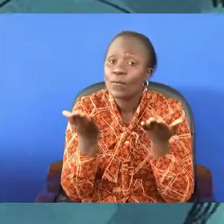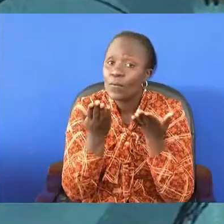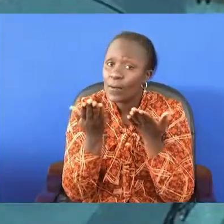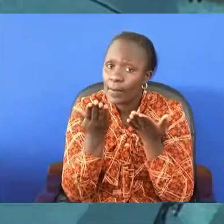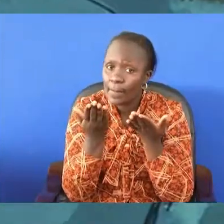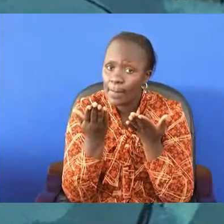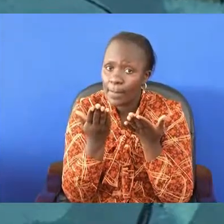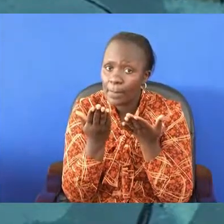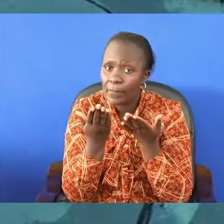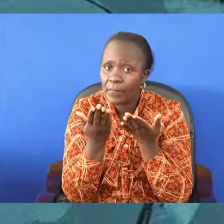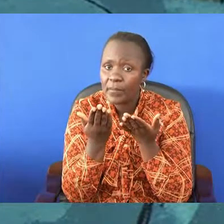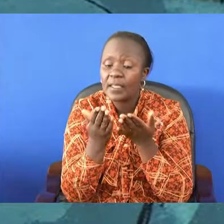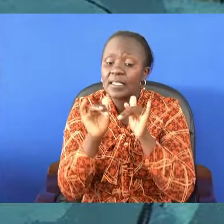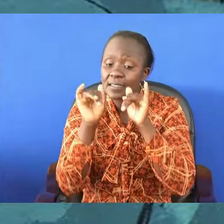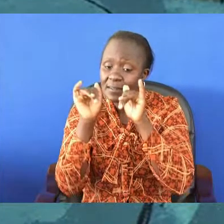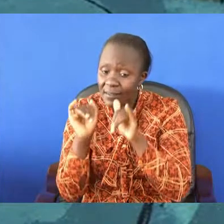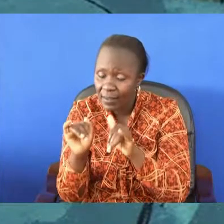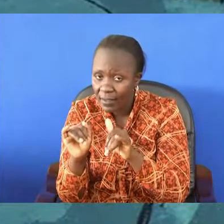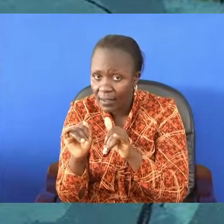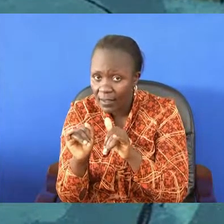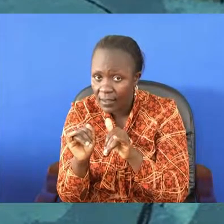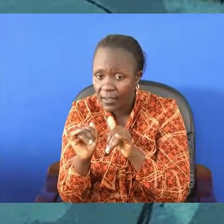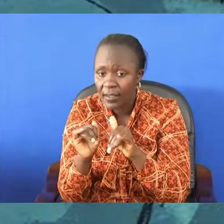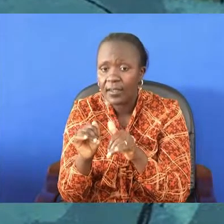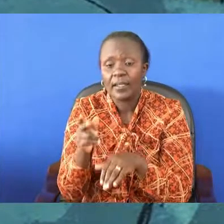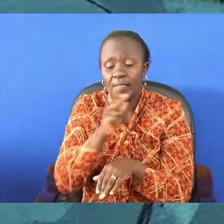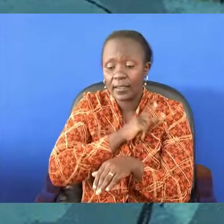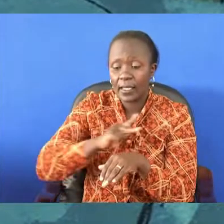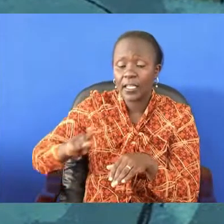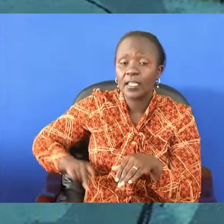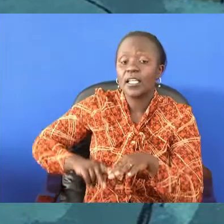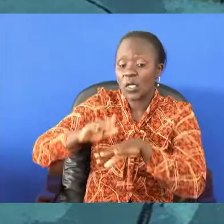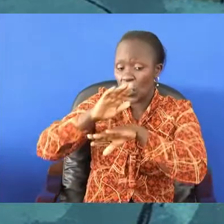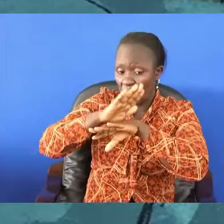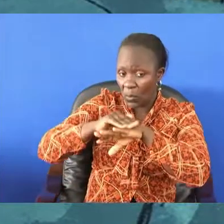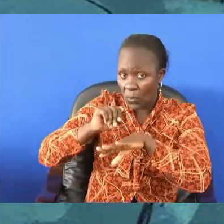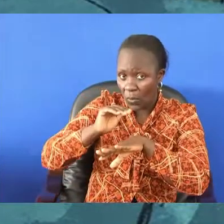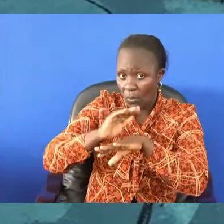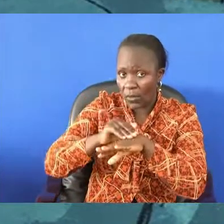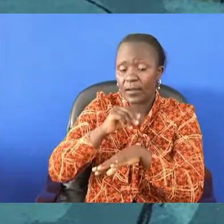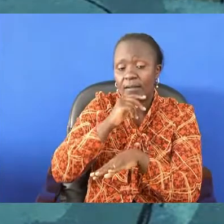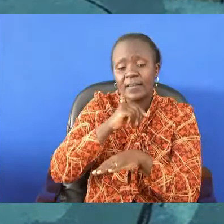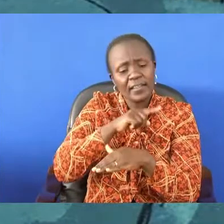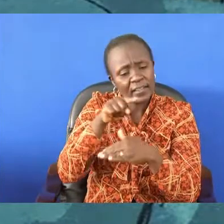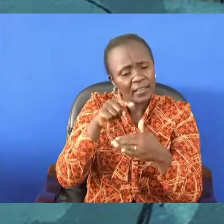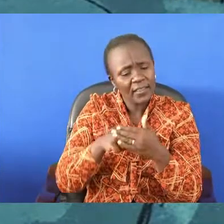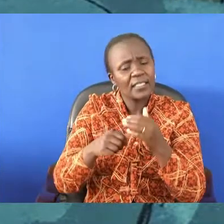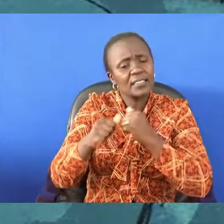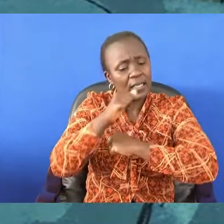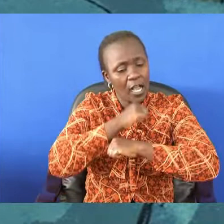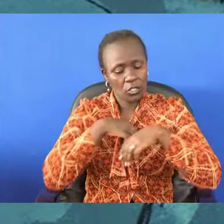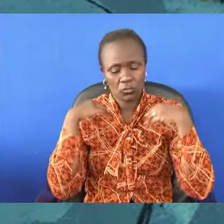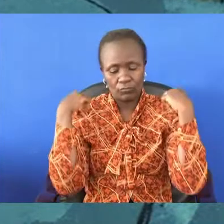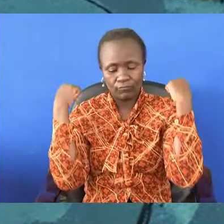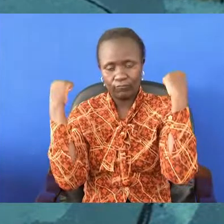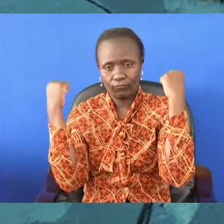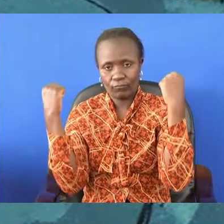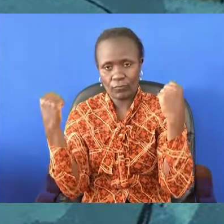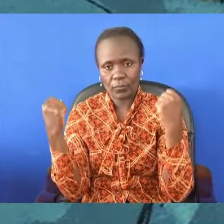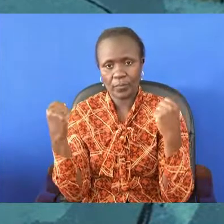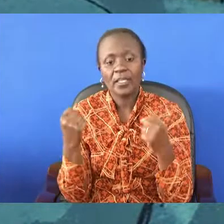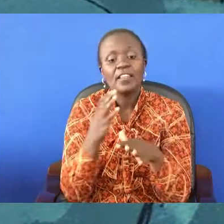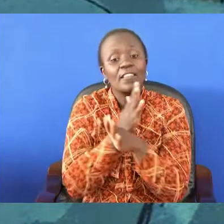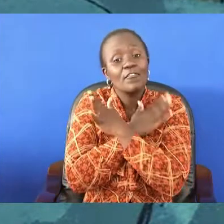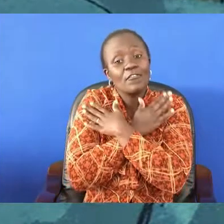whereby he remained there until when the king called him. This act of bravery,